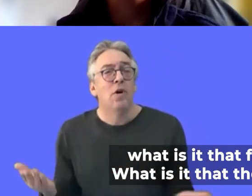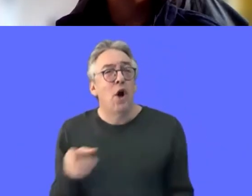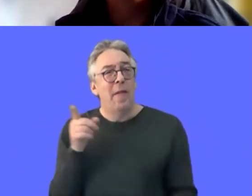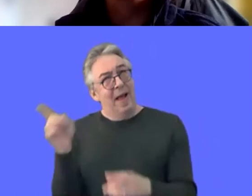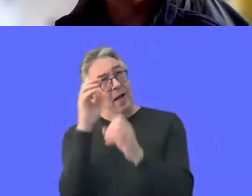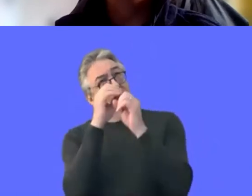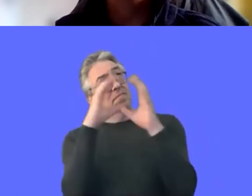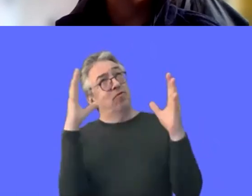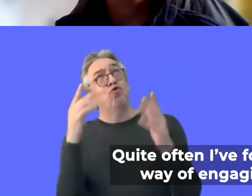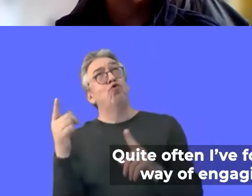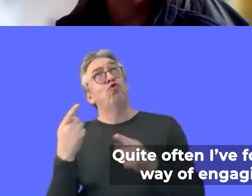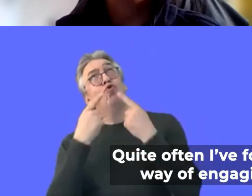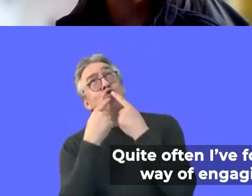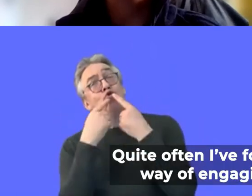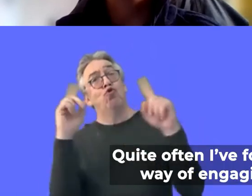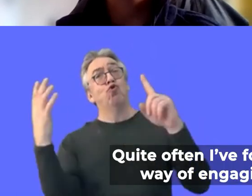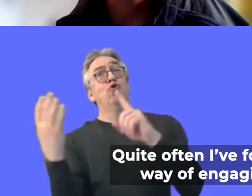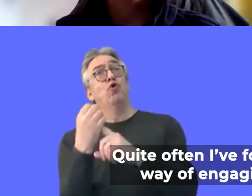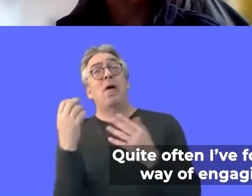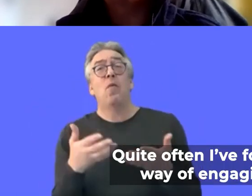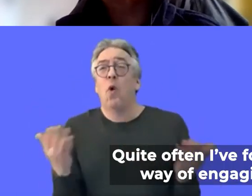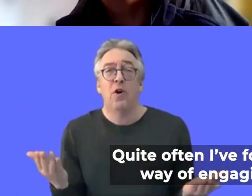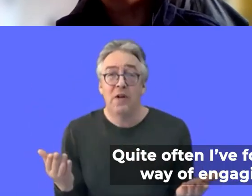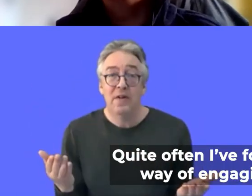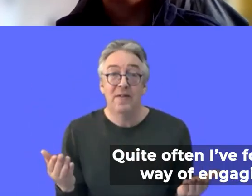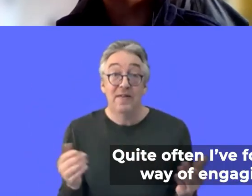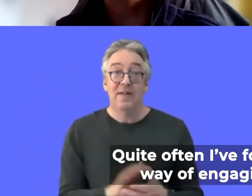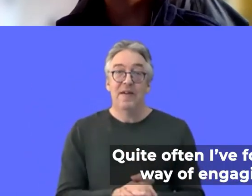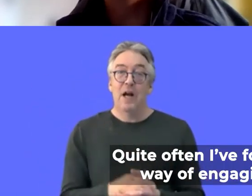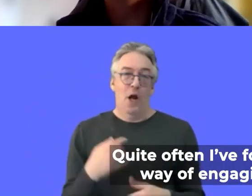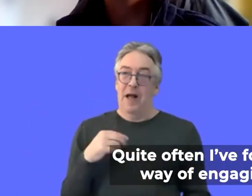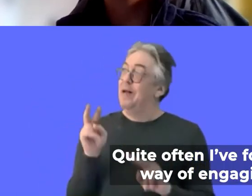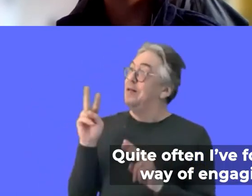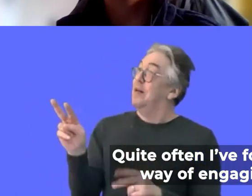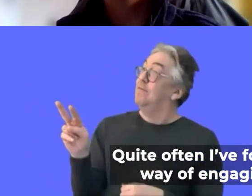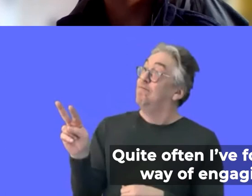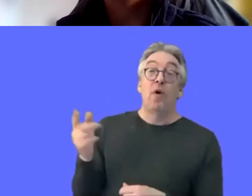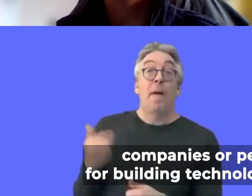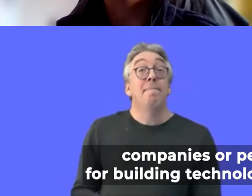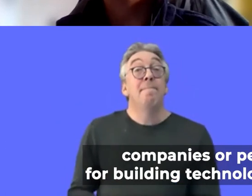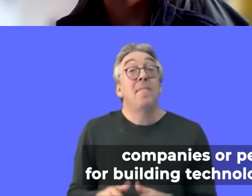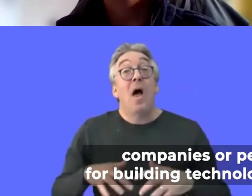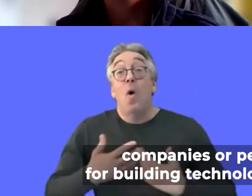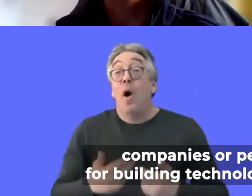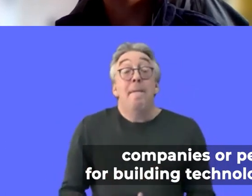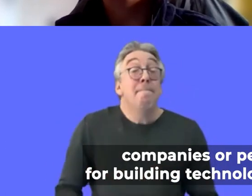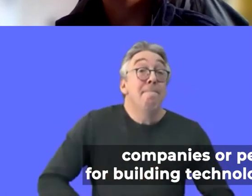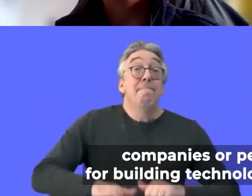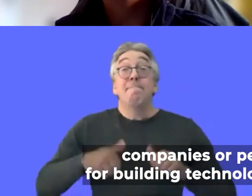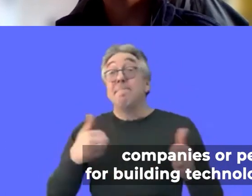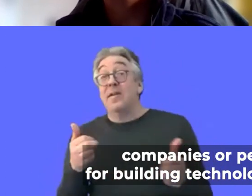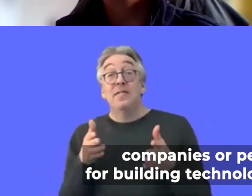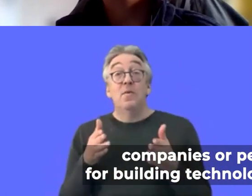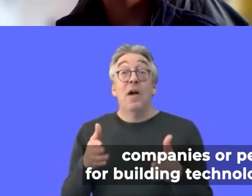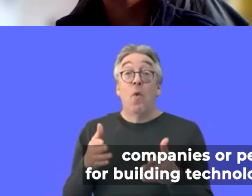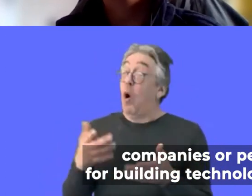success? And quite often I found that the best way of engaging technology companies or people responsible for